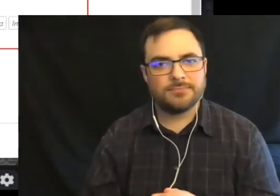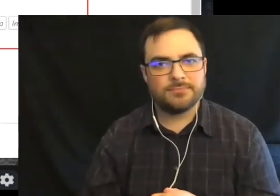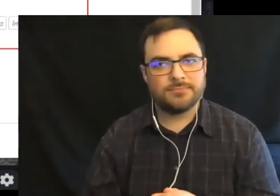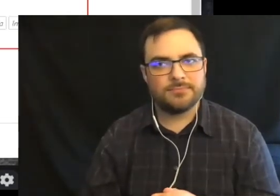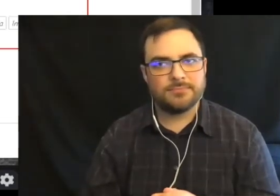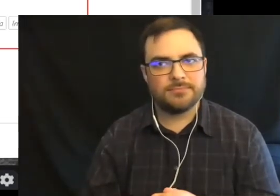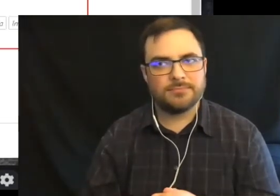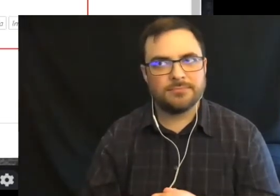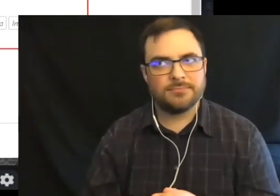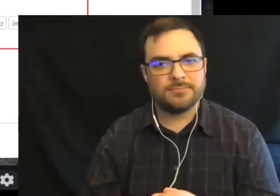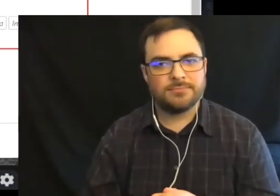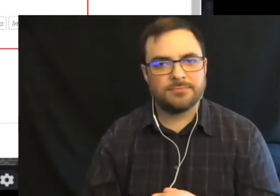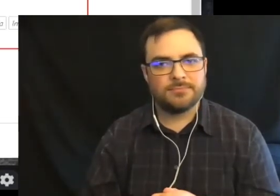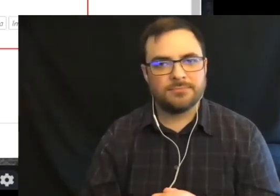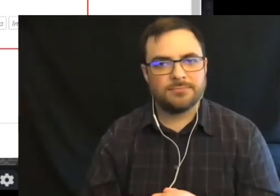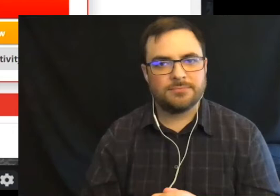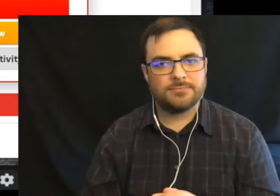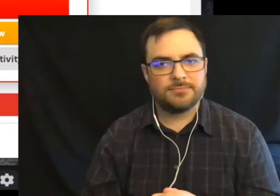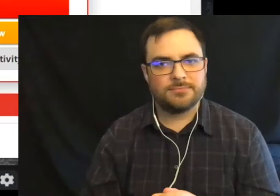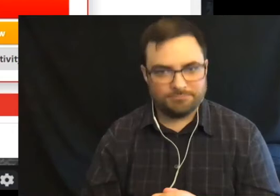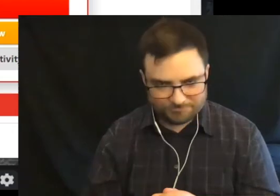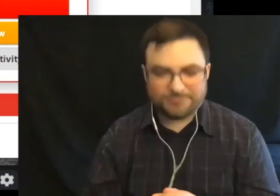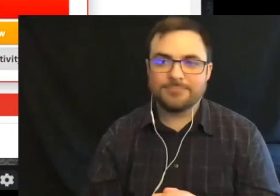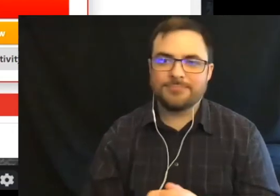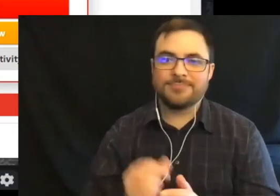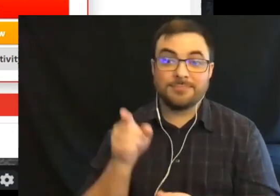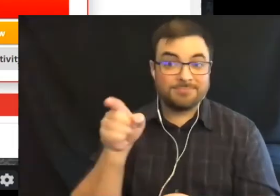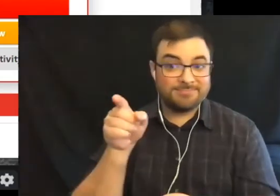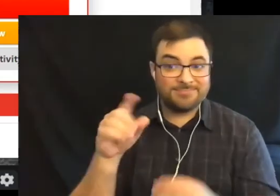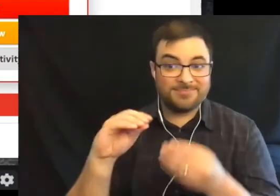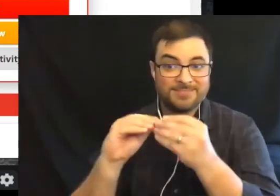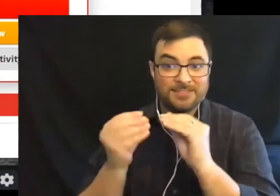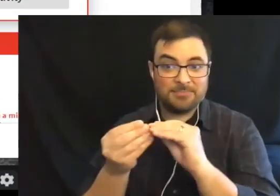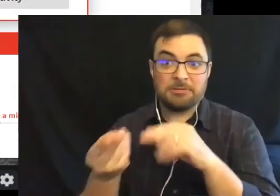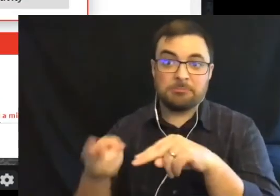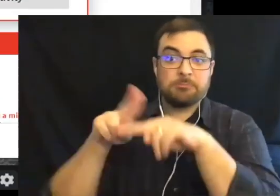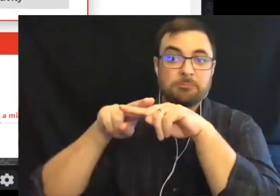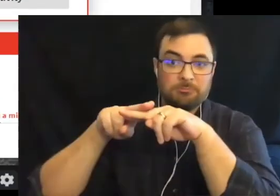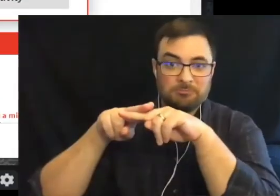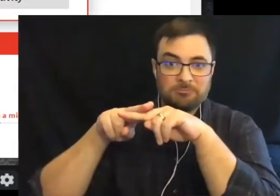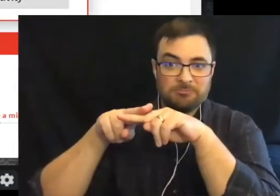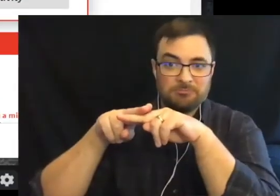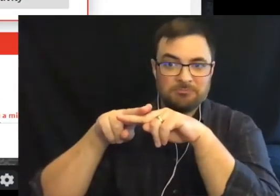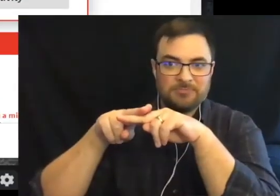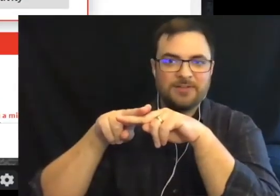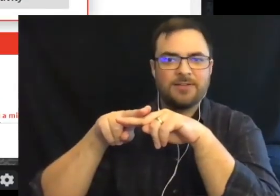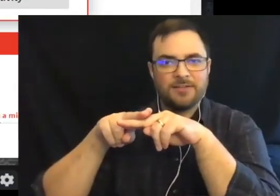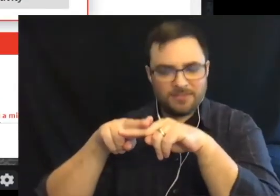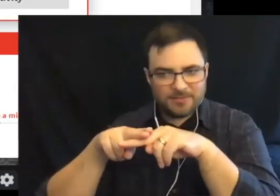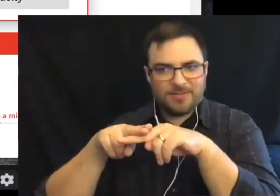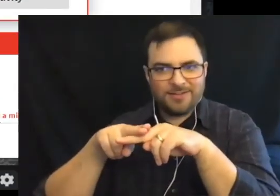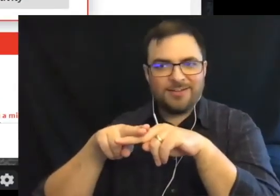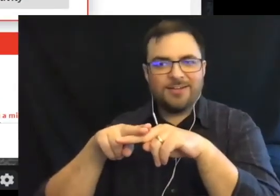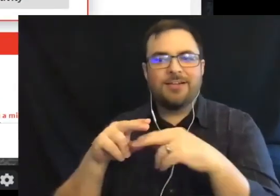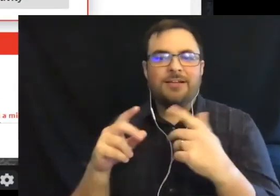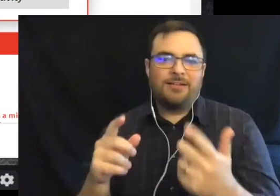Hit finish. Okay, so now my score just went up a little bit, right? I typically like to do,